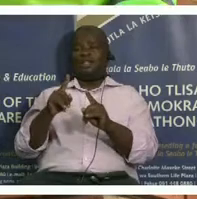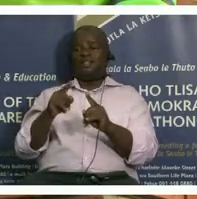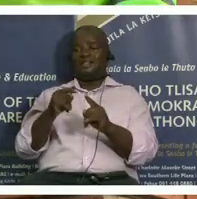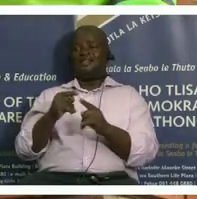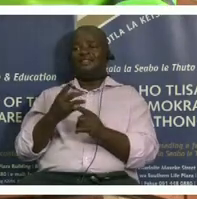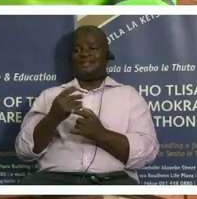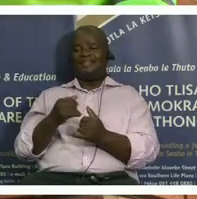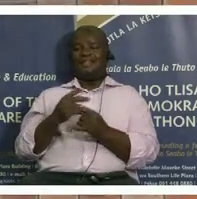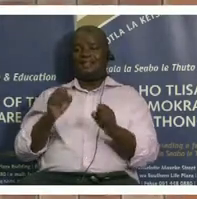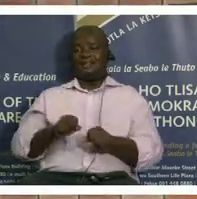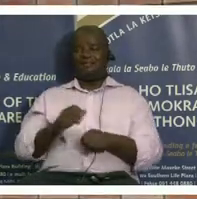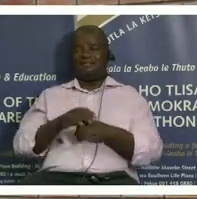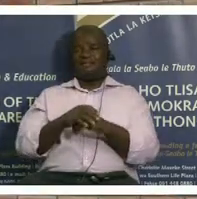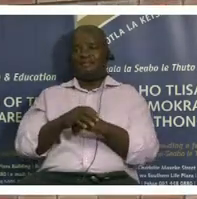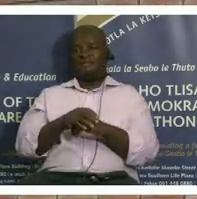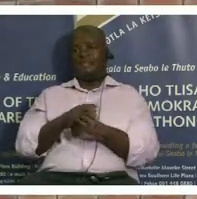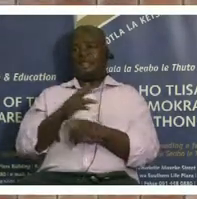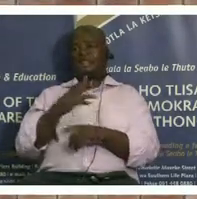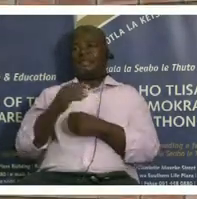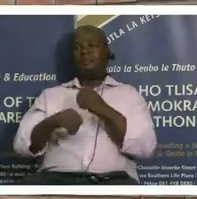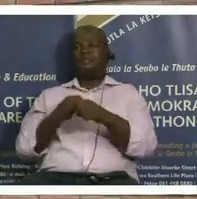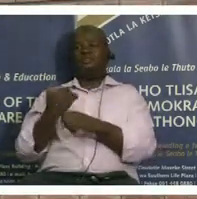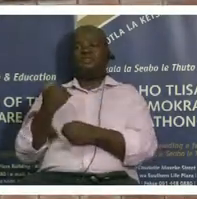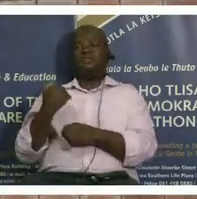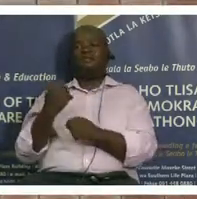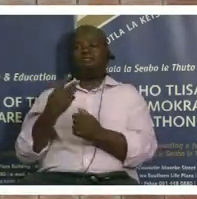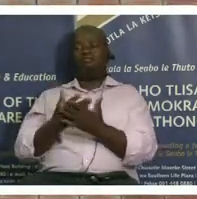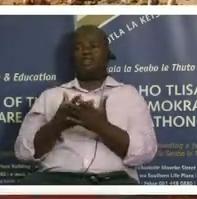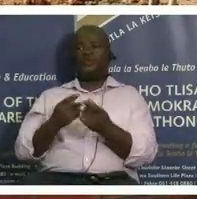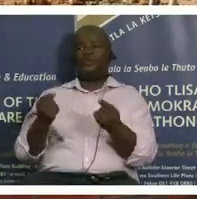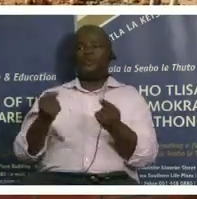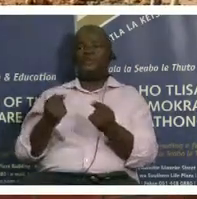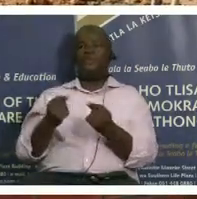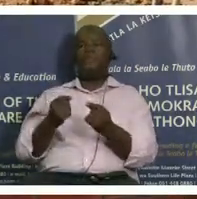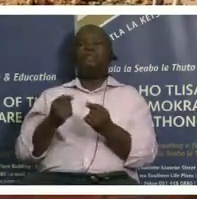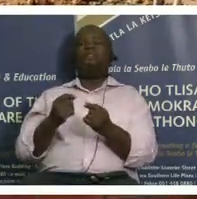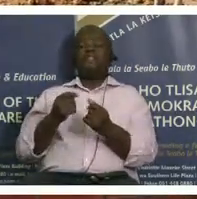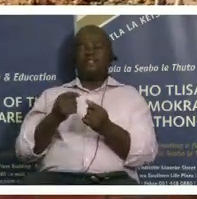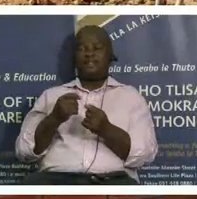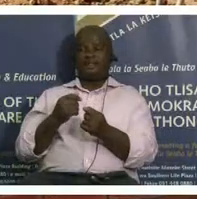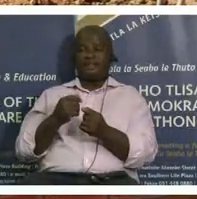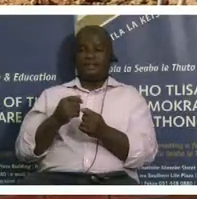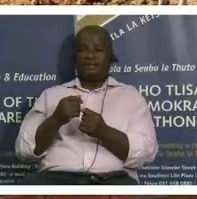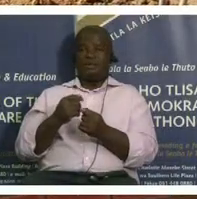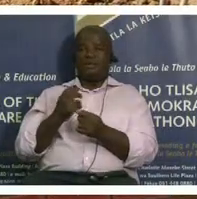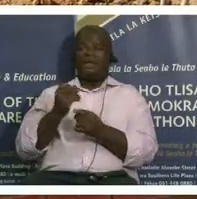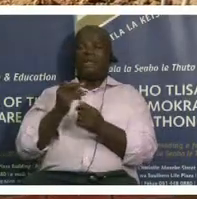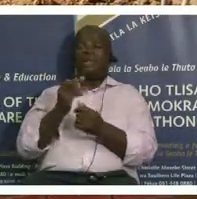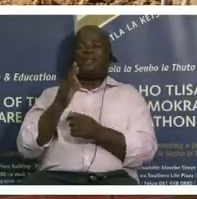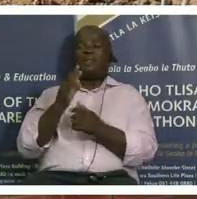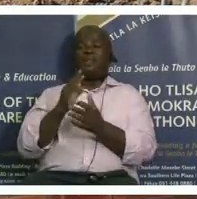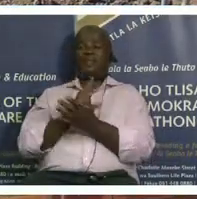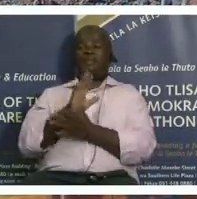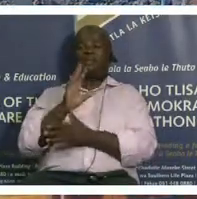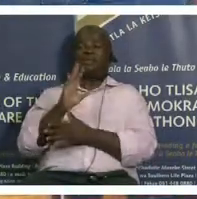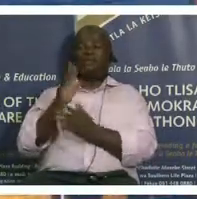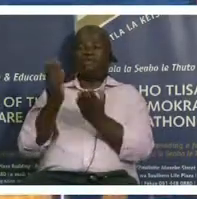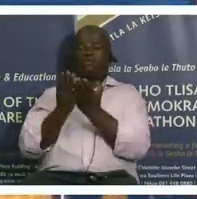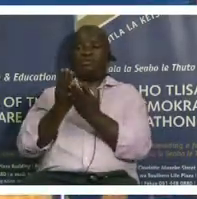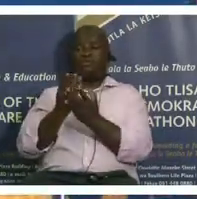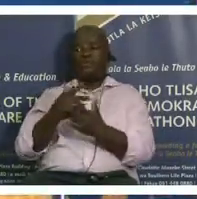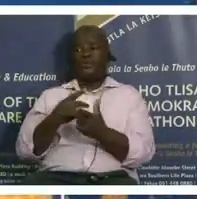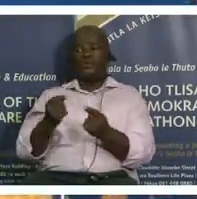infrastructure. During the past year, we have completed the reconstruction of the 30 schools that form part of